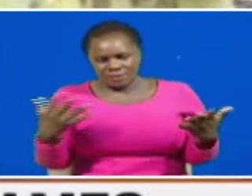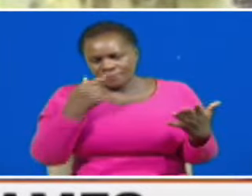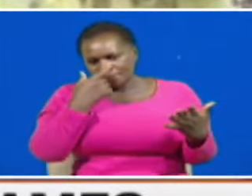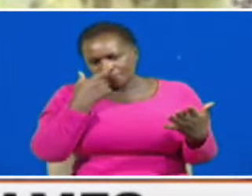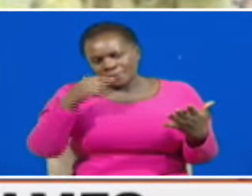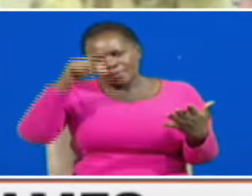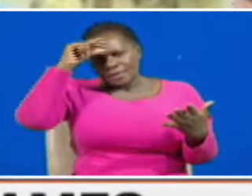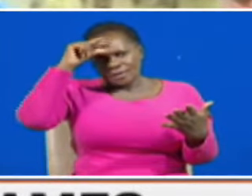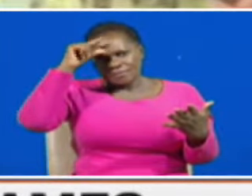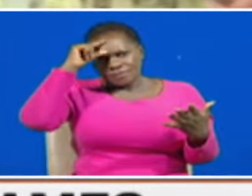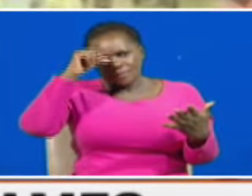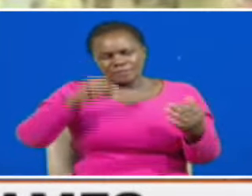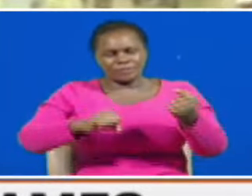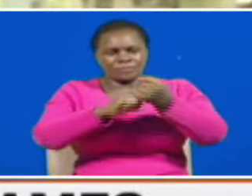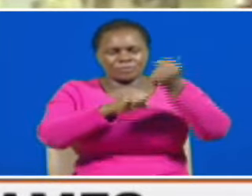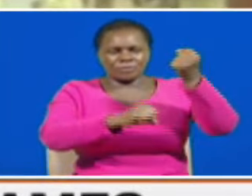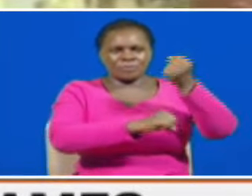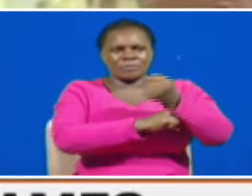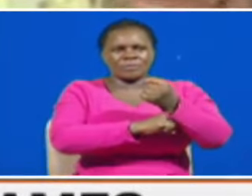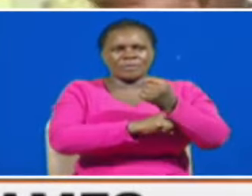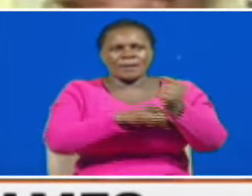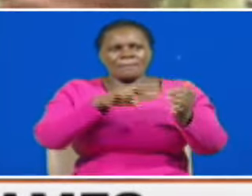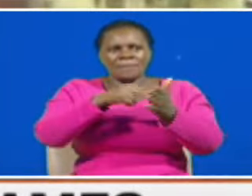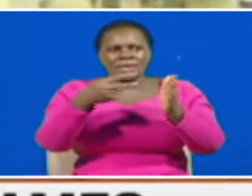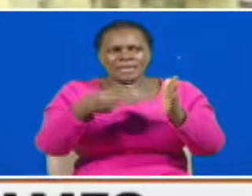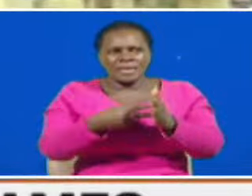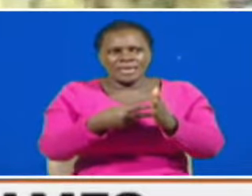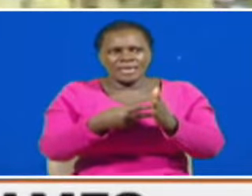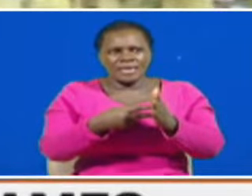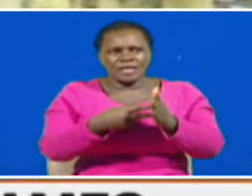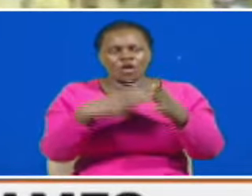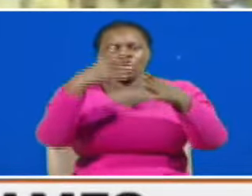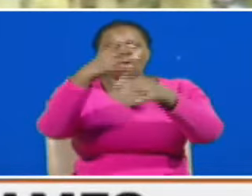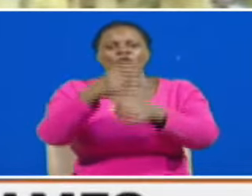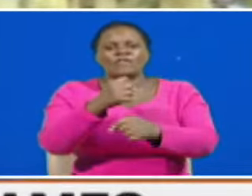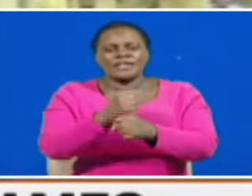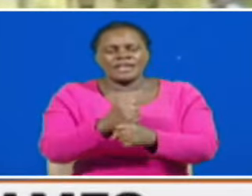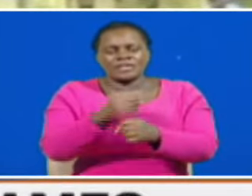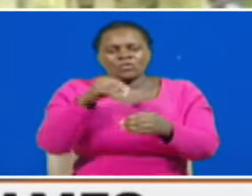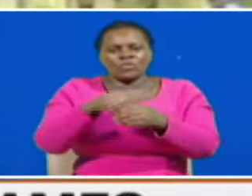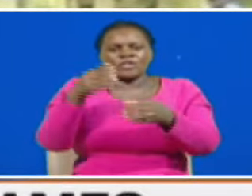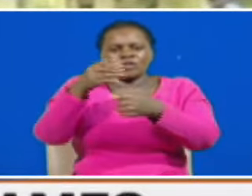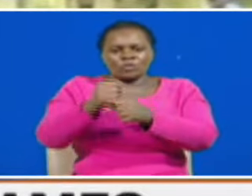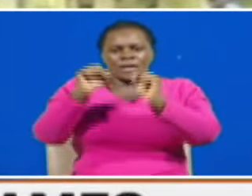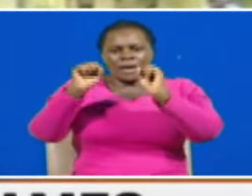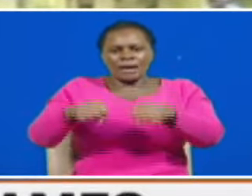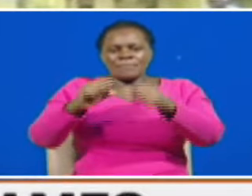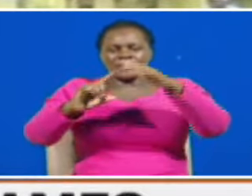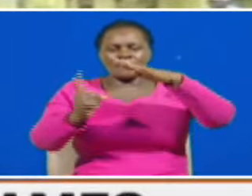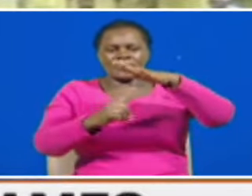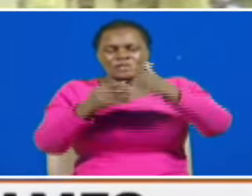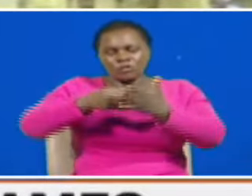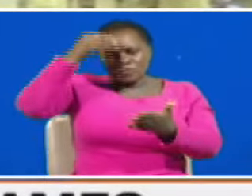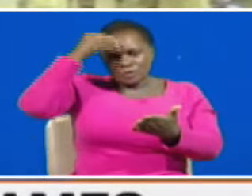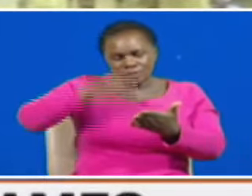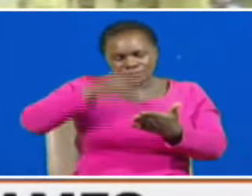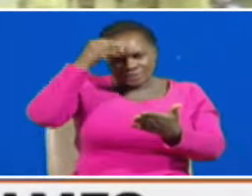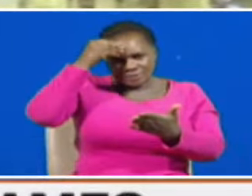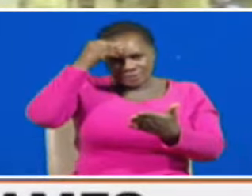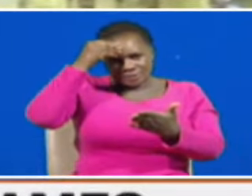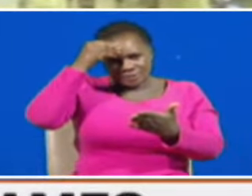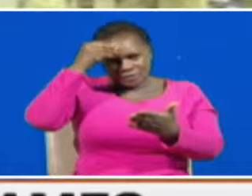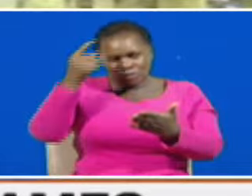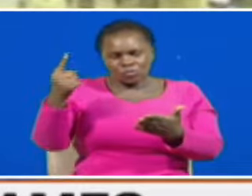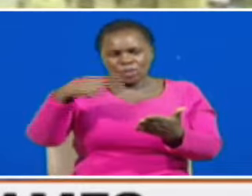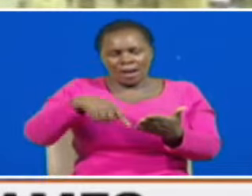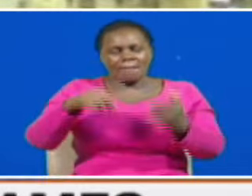the doubling of our sponsorship value means it's a vote of confidence in the organization and ability of the Ministry of Education in pulling through